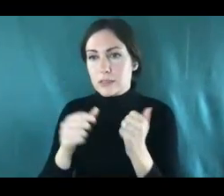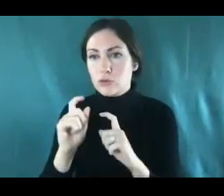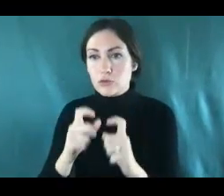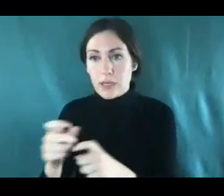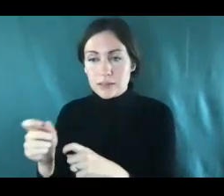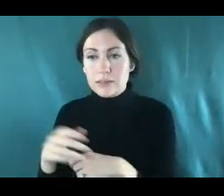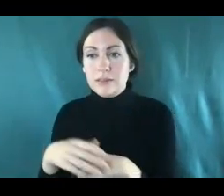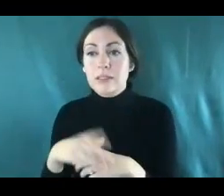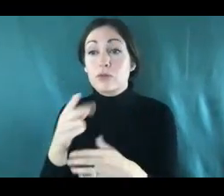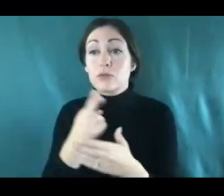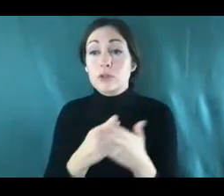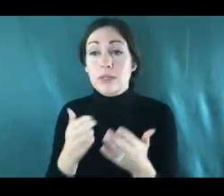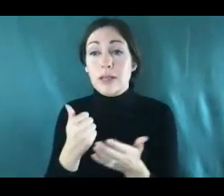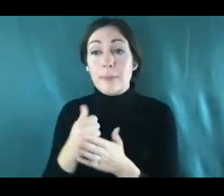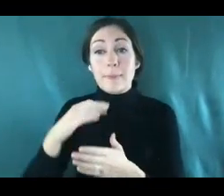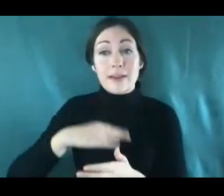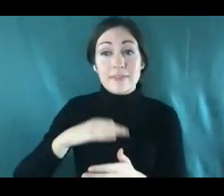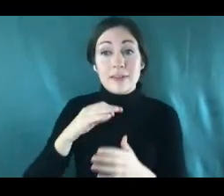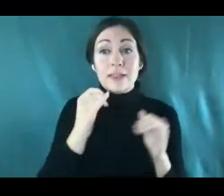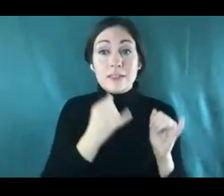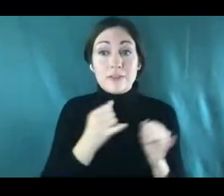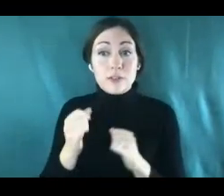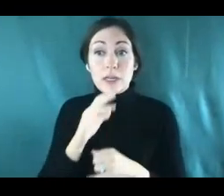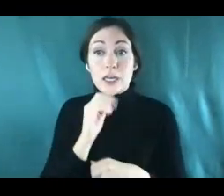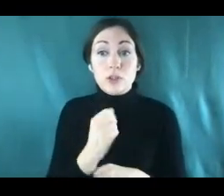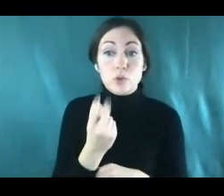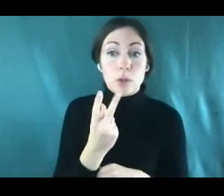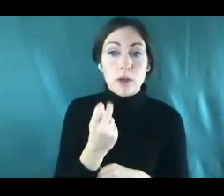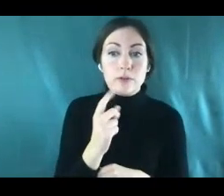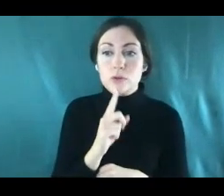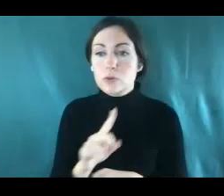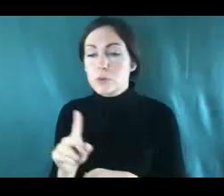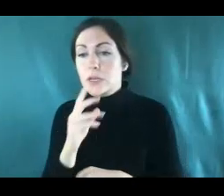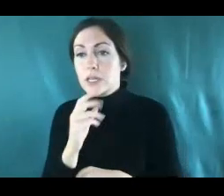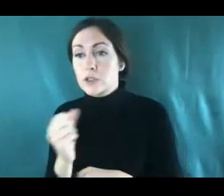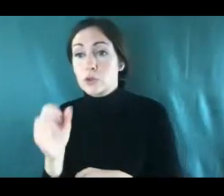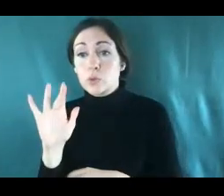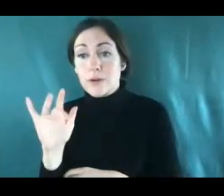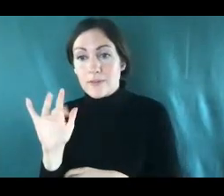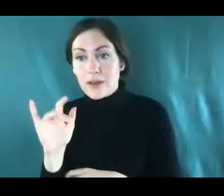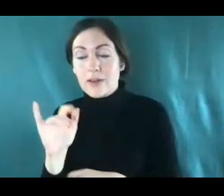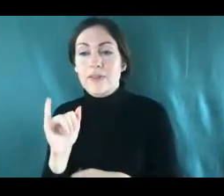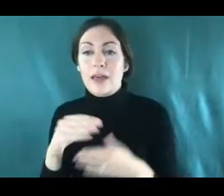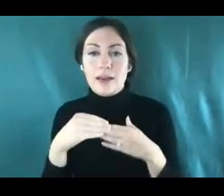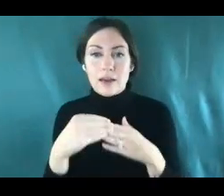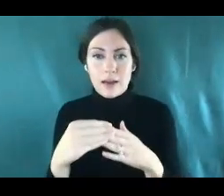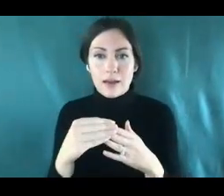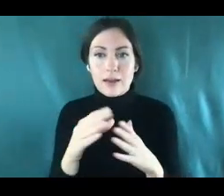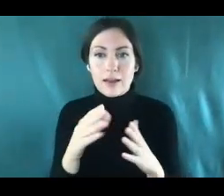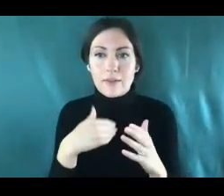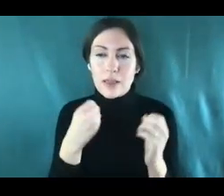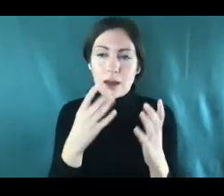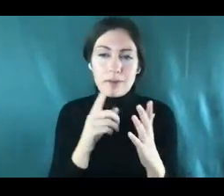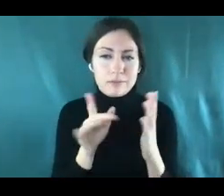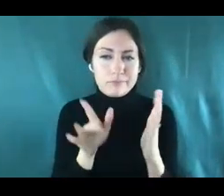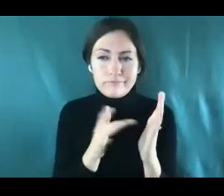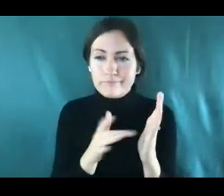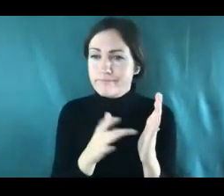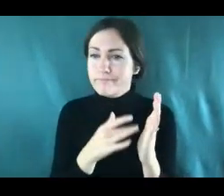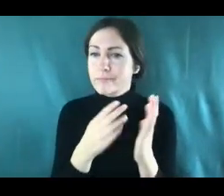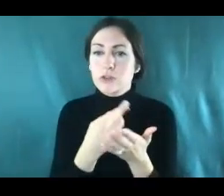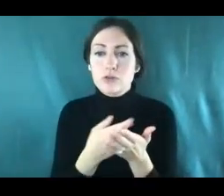benefit individuals between ages 12 to 25. And the guide is filled with a wide range of helpful resources ranging